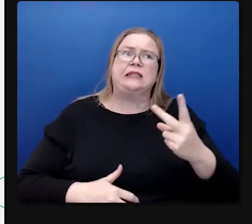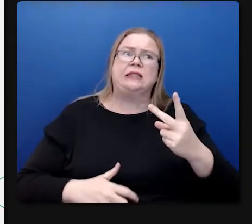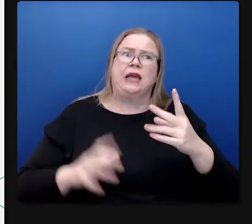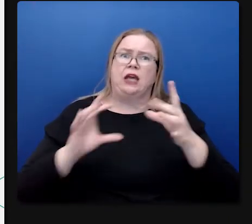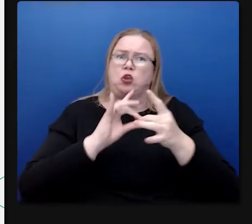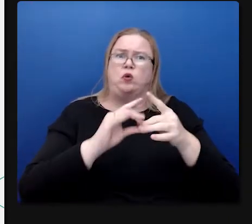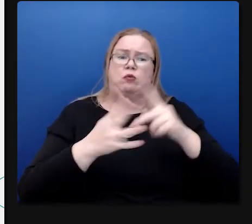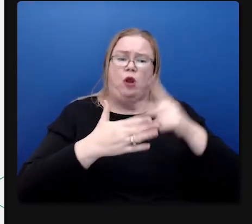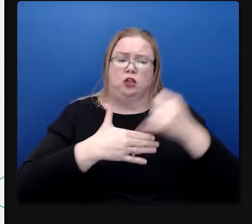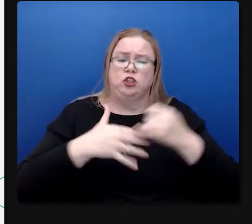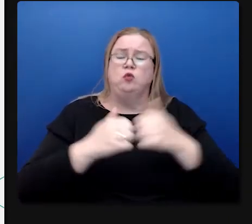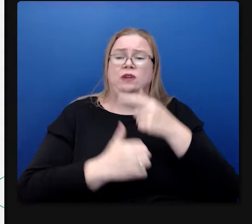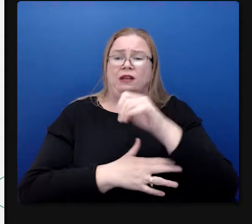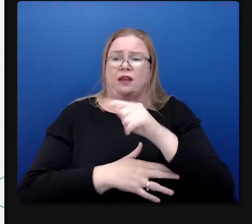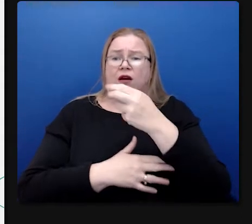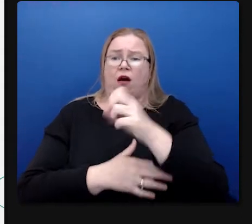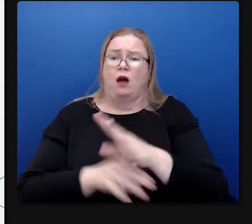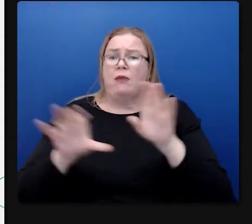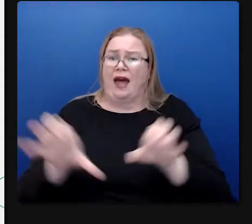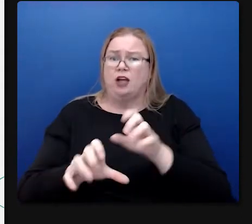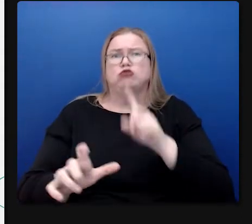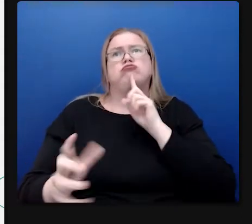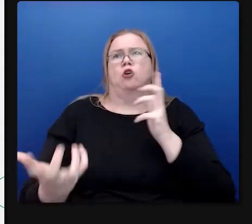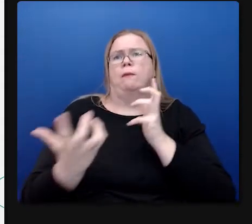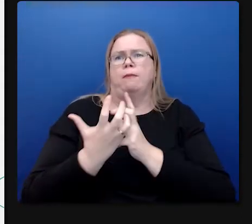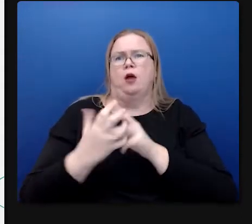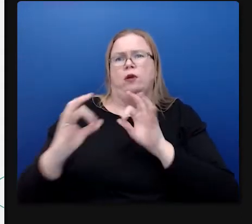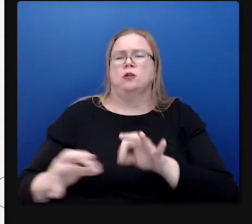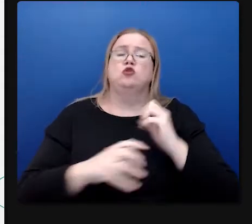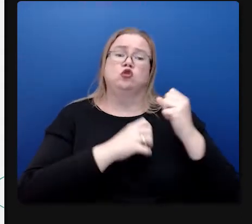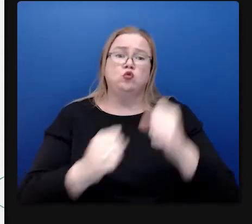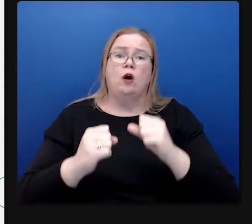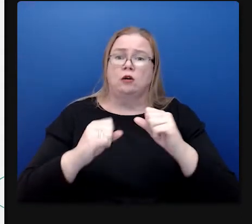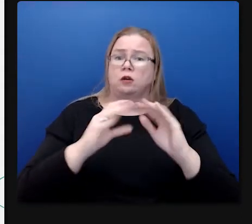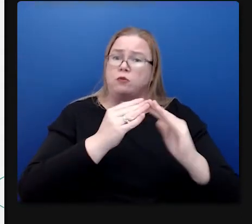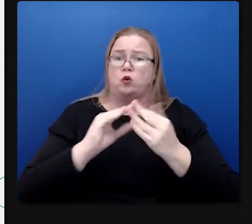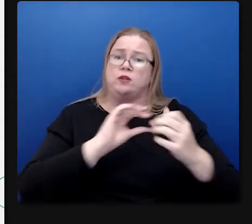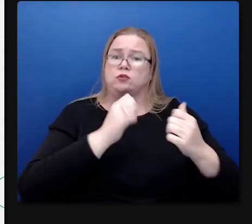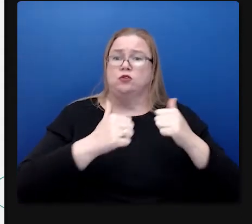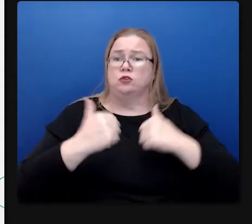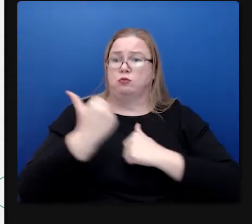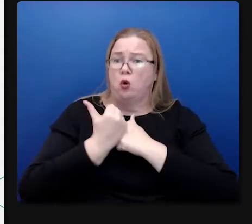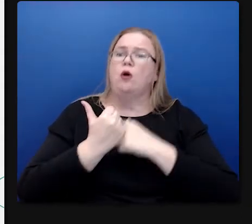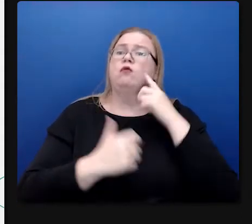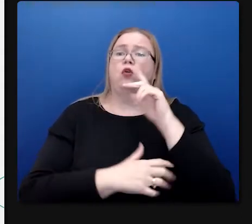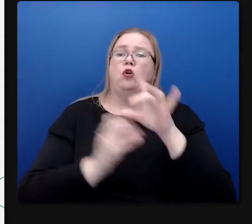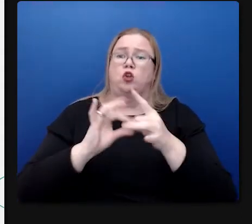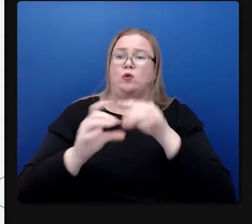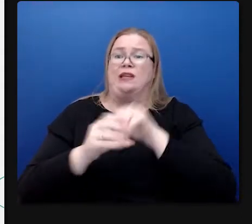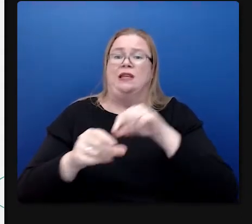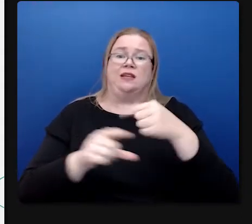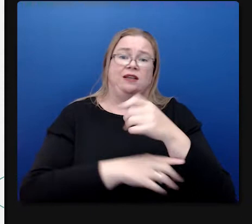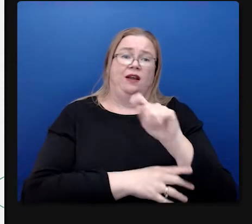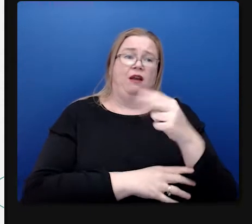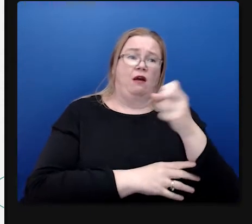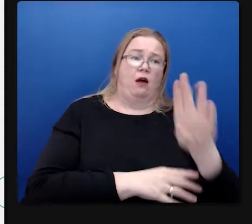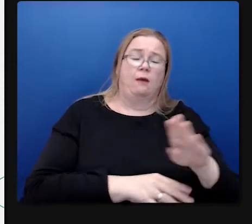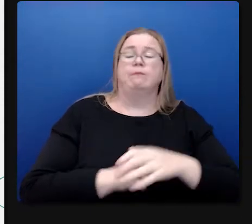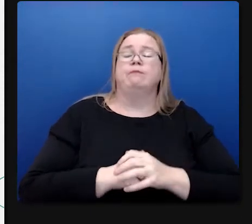at a Unity project with GitHub Actions is a really great pairing. There is really strong community support for Unity within GitHub